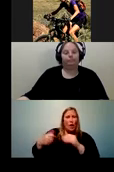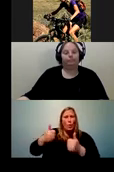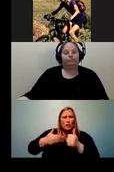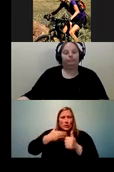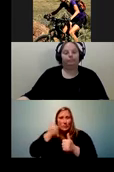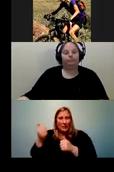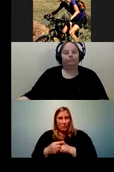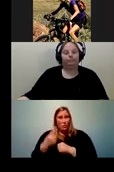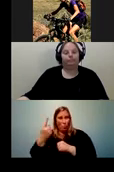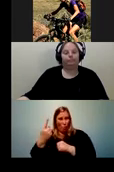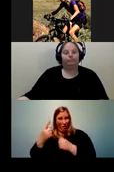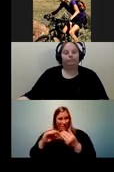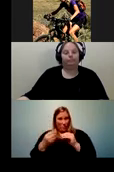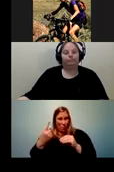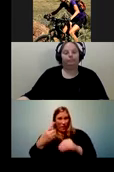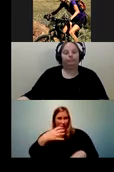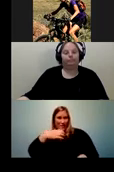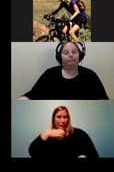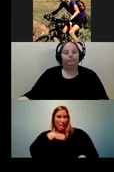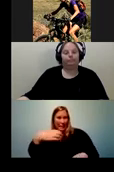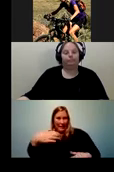one complaint that goes to